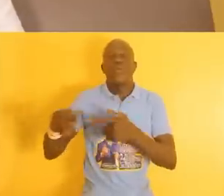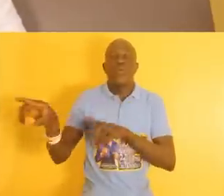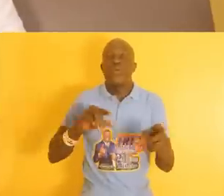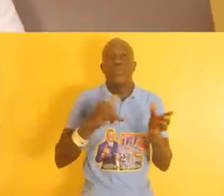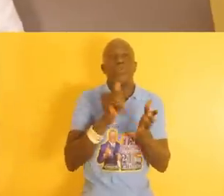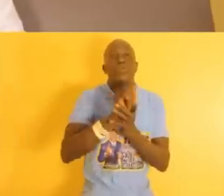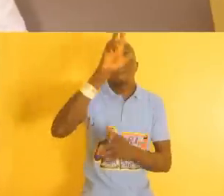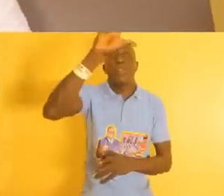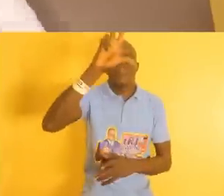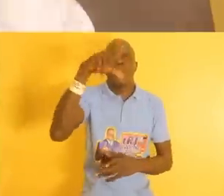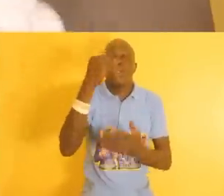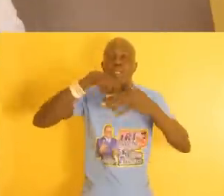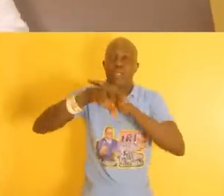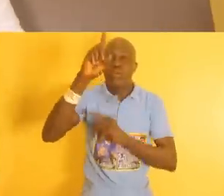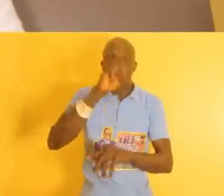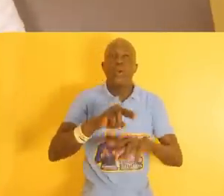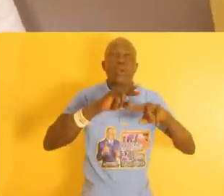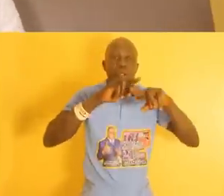way. Is 3-in-1. You will add that salt to the